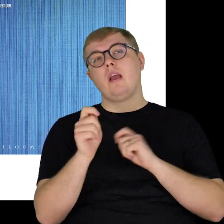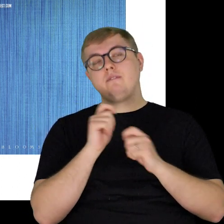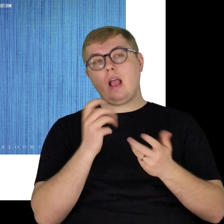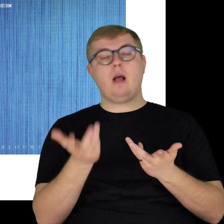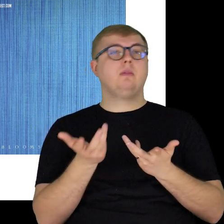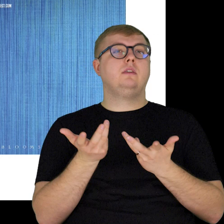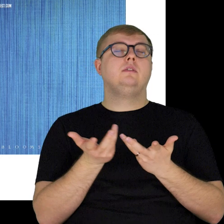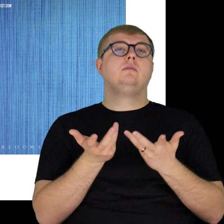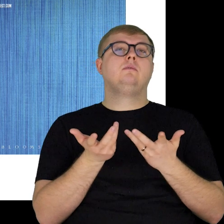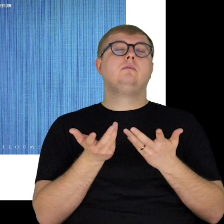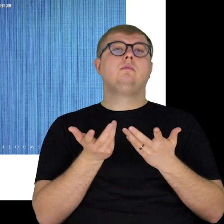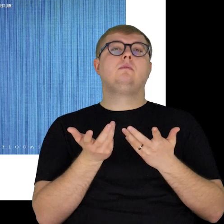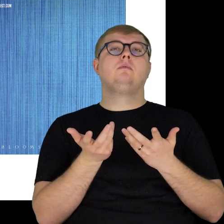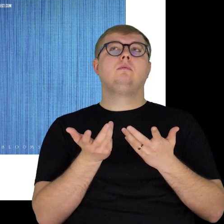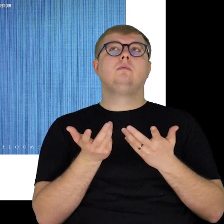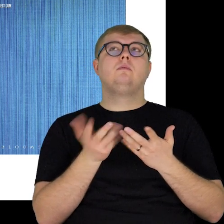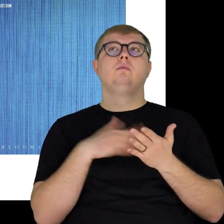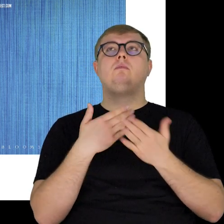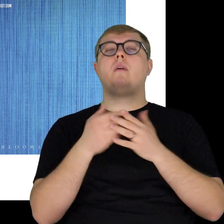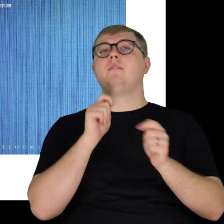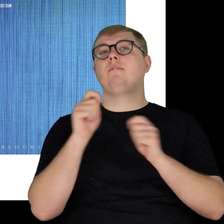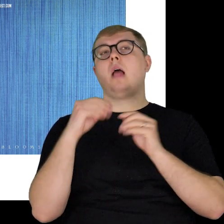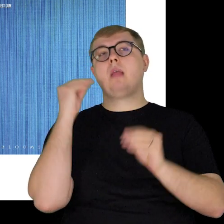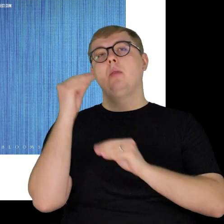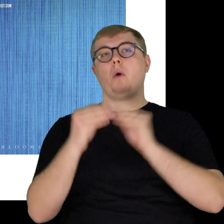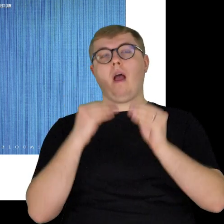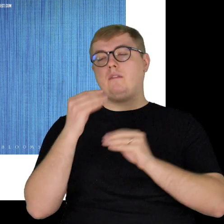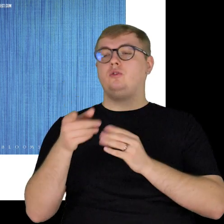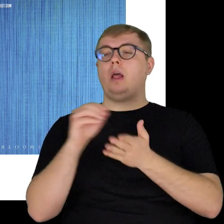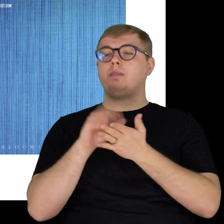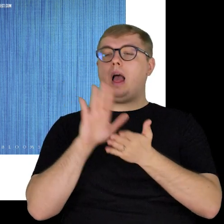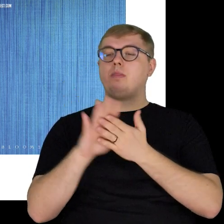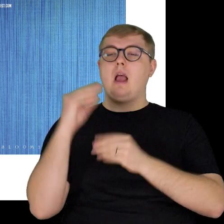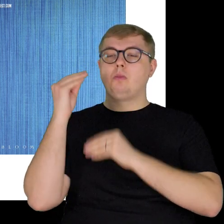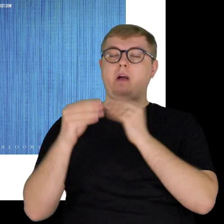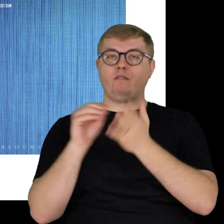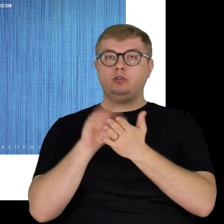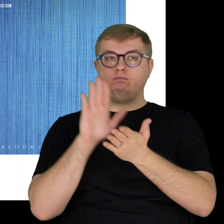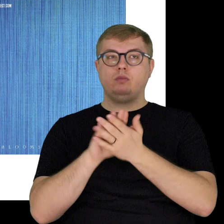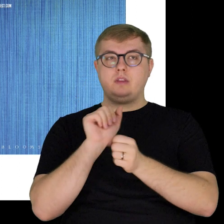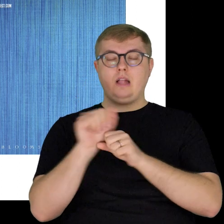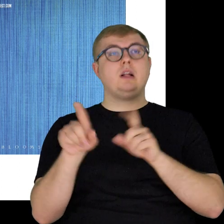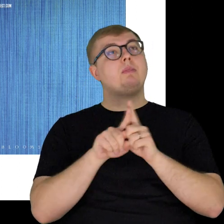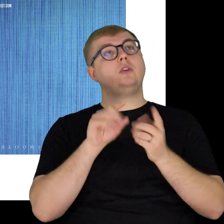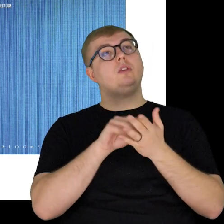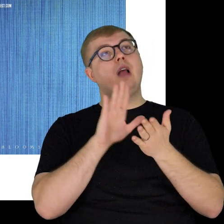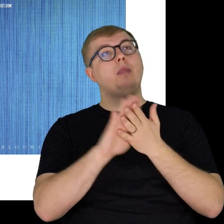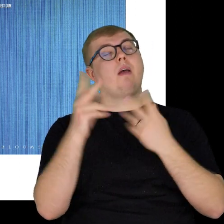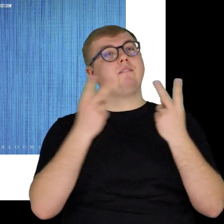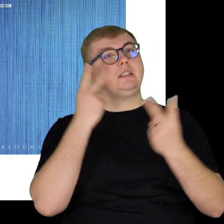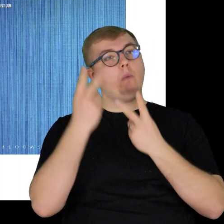data, ethnography data, and so on, but also with visual data like photography,